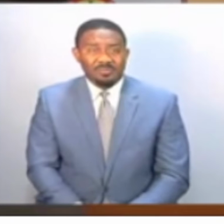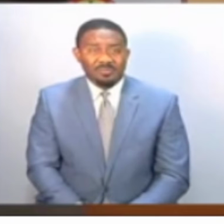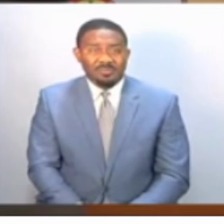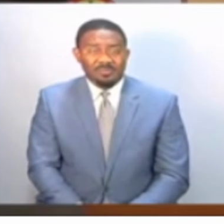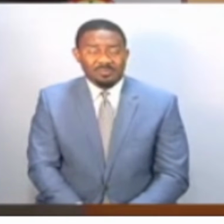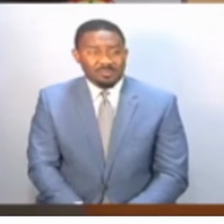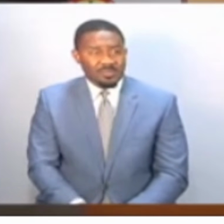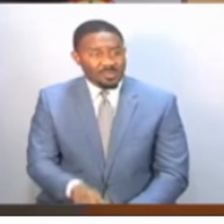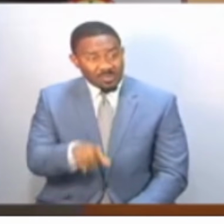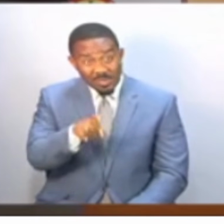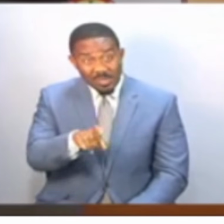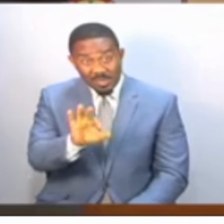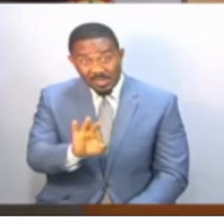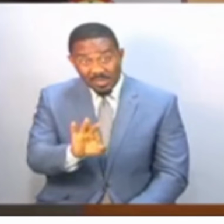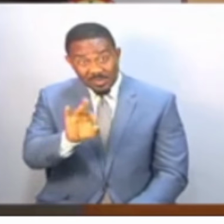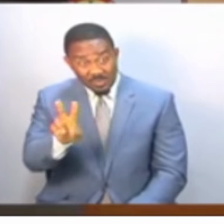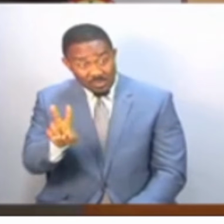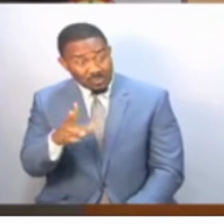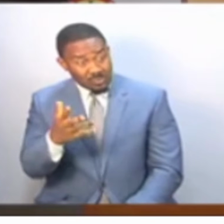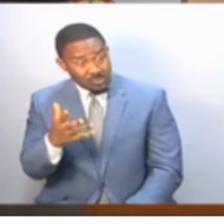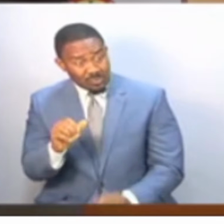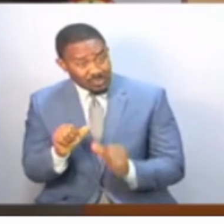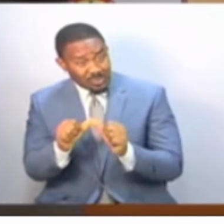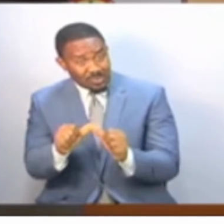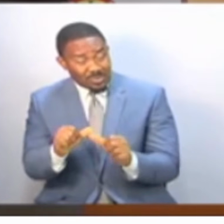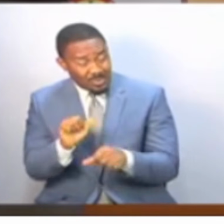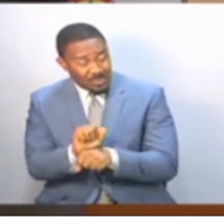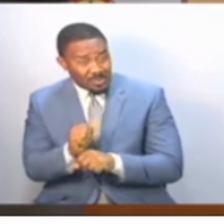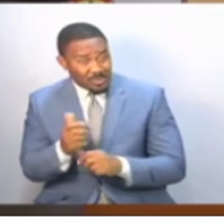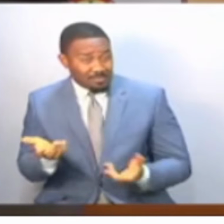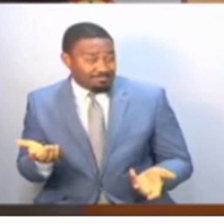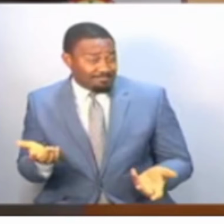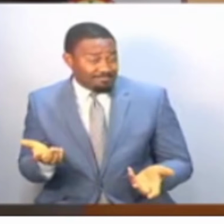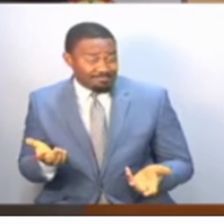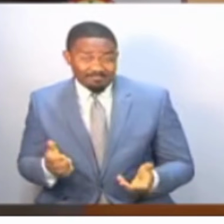to continue. Mr.